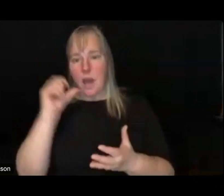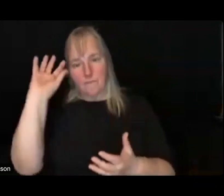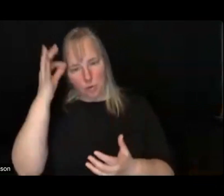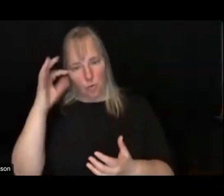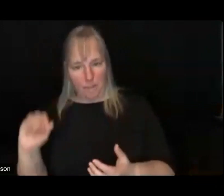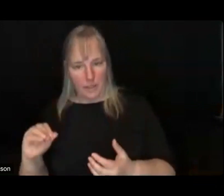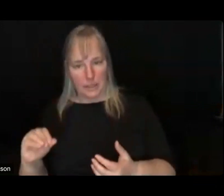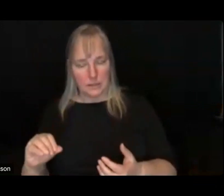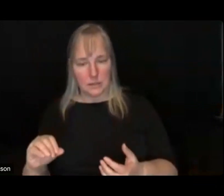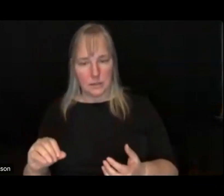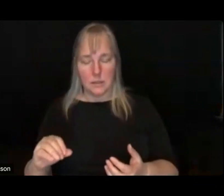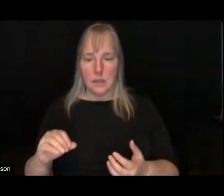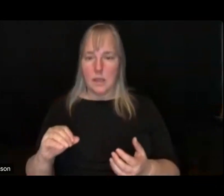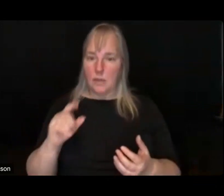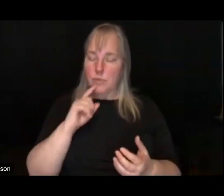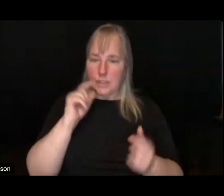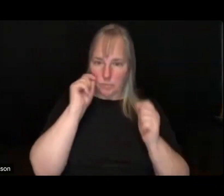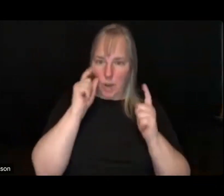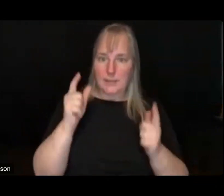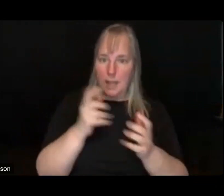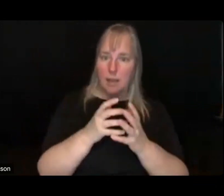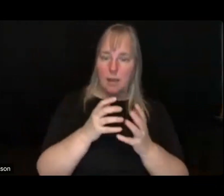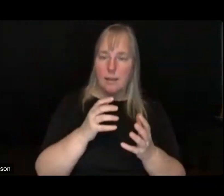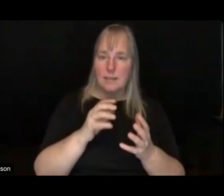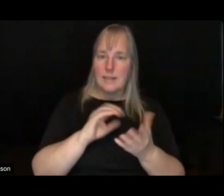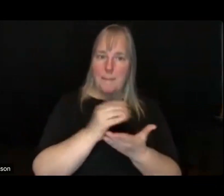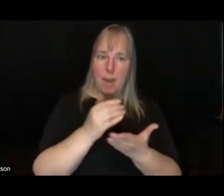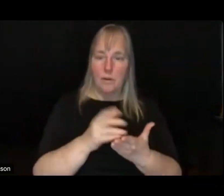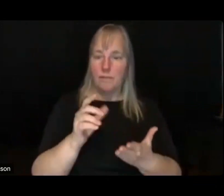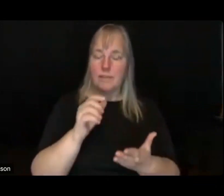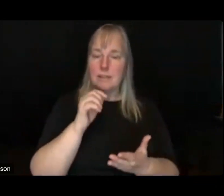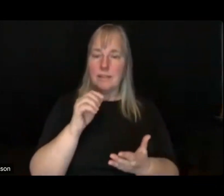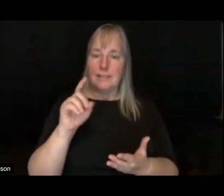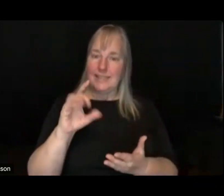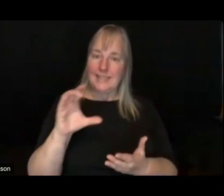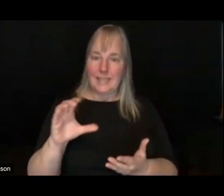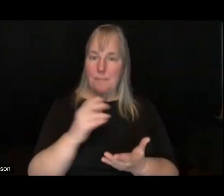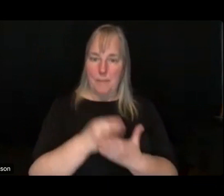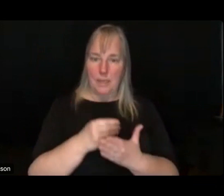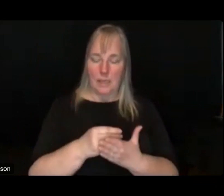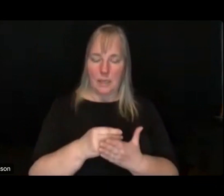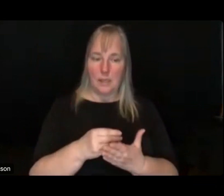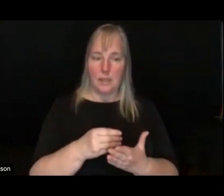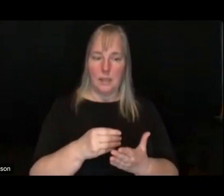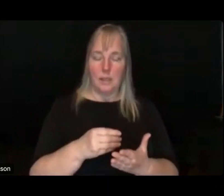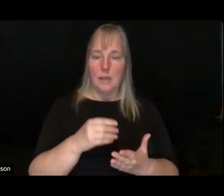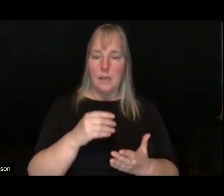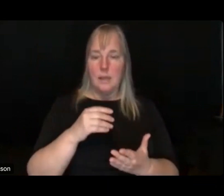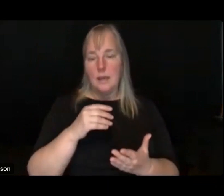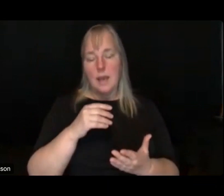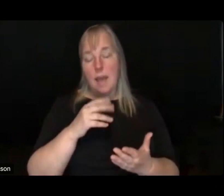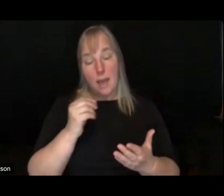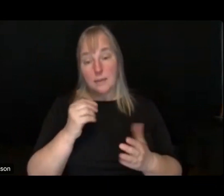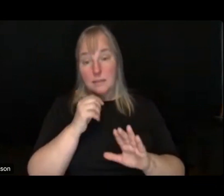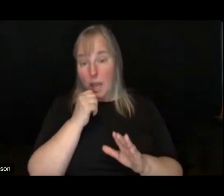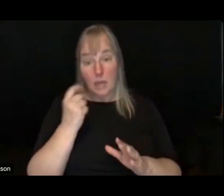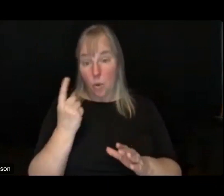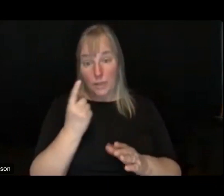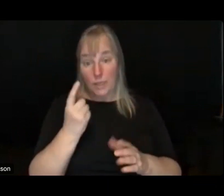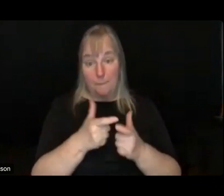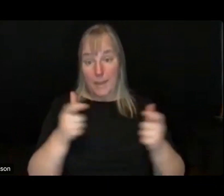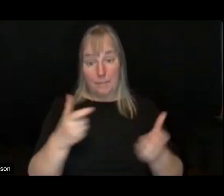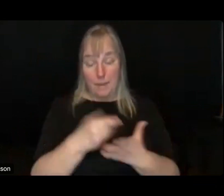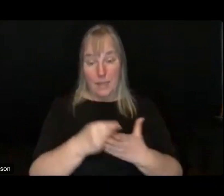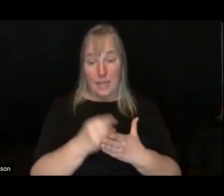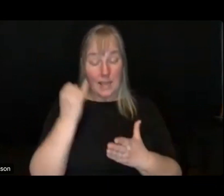amount of VC money that is put into here. And I'm using VC very broadly here, not just big money. And in fact, if you look at some charts,